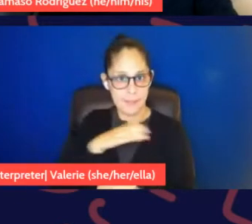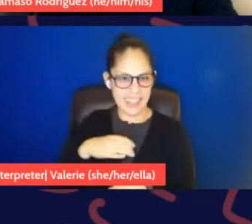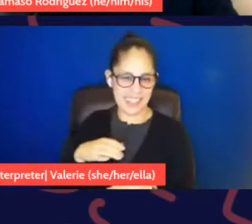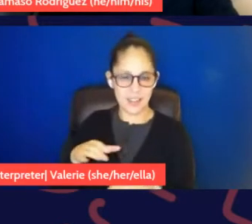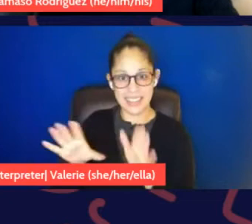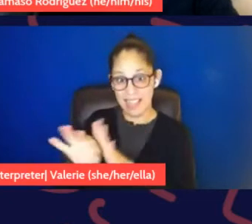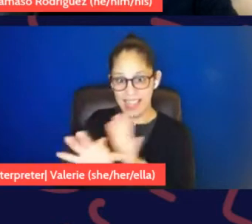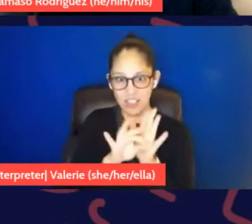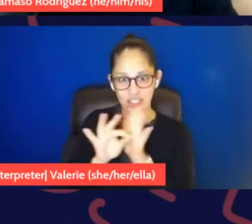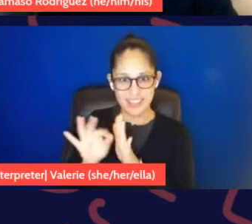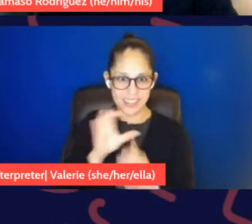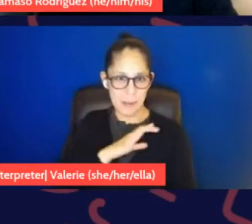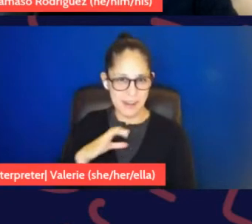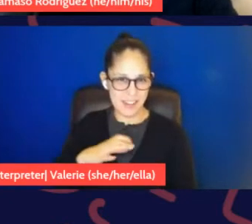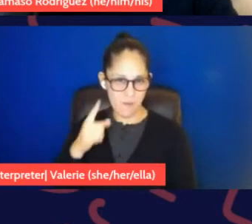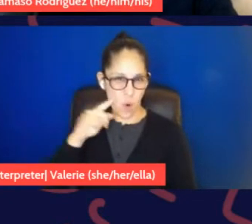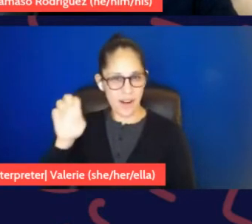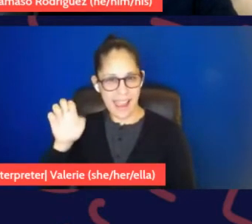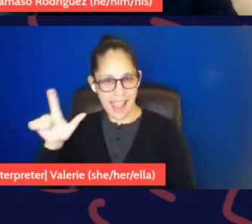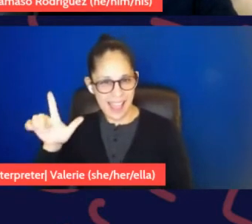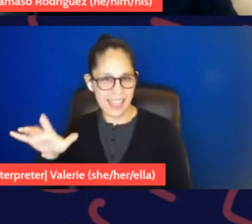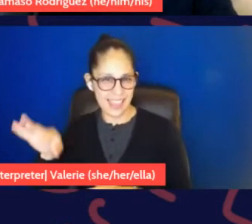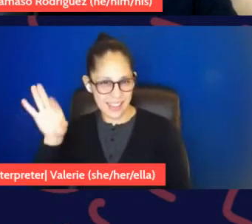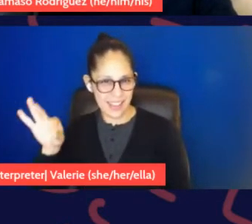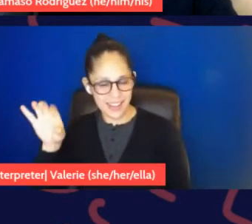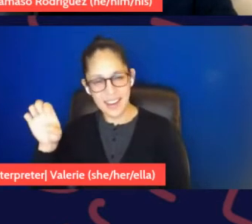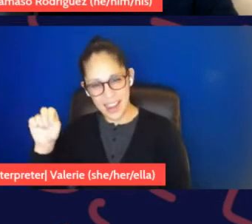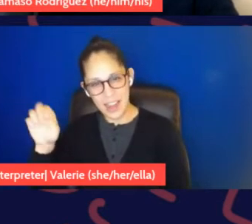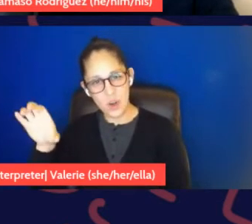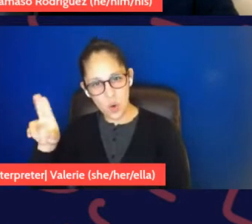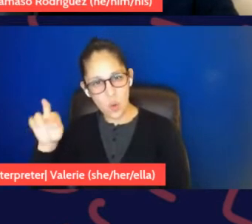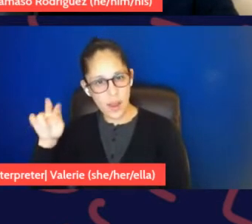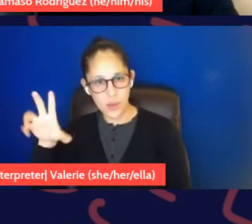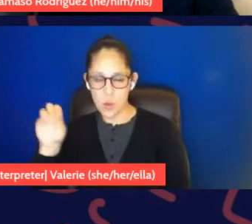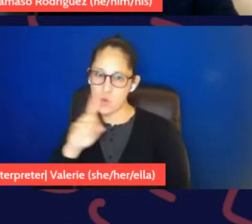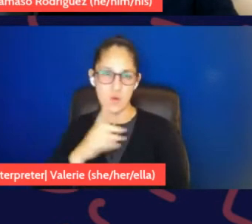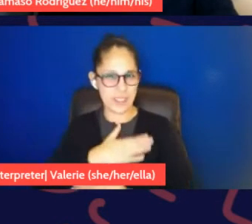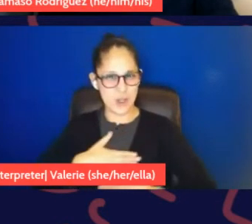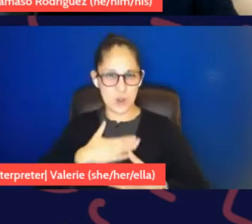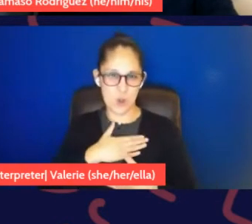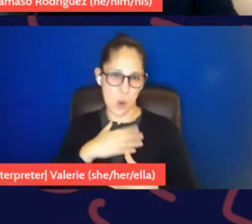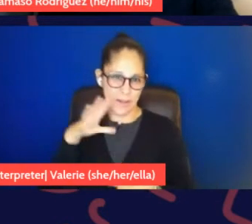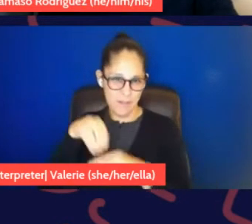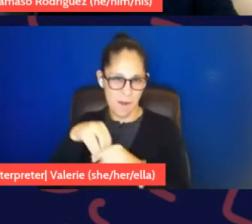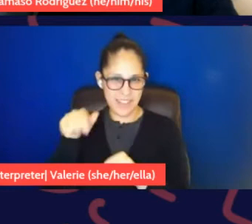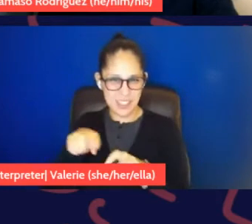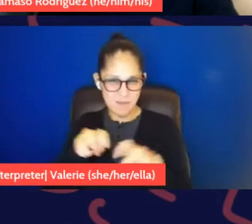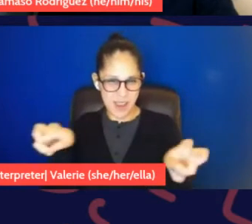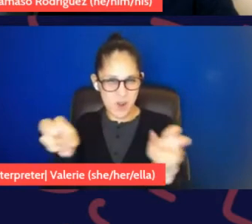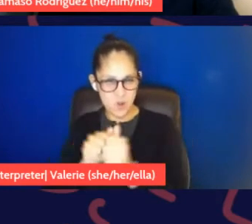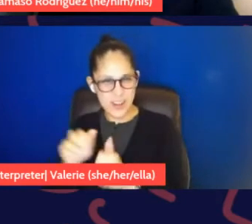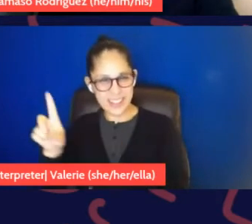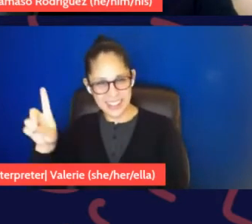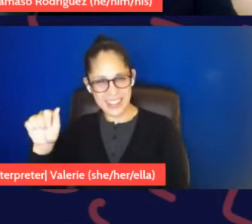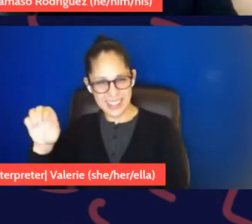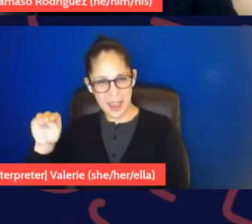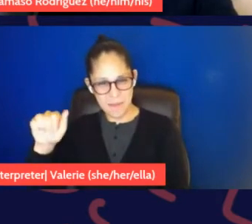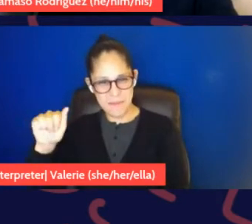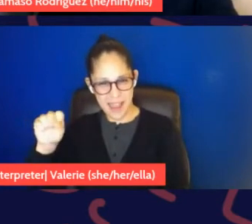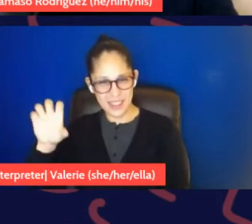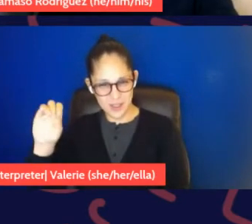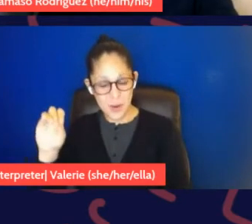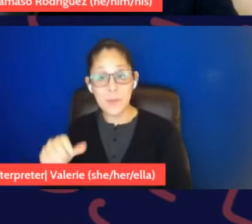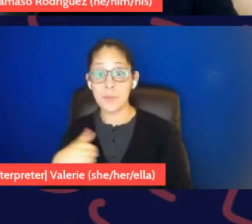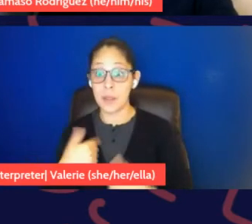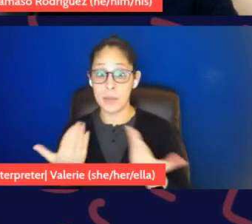of the time, you know, working on the panel here with Damaso. And I'm here because Garamia Theater has